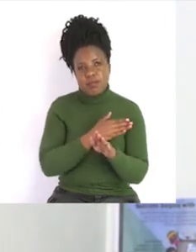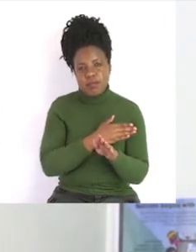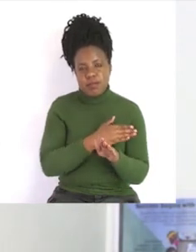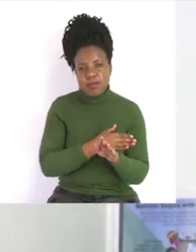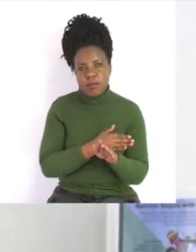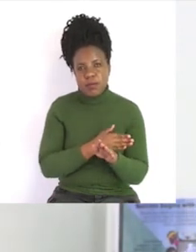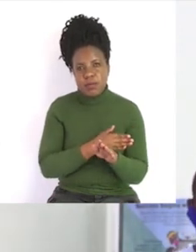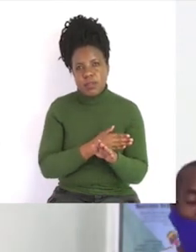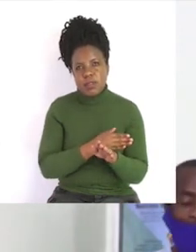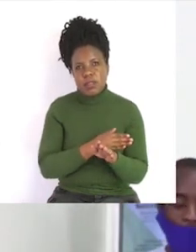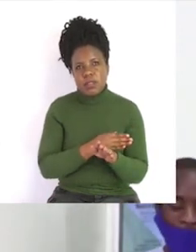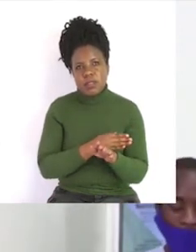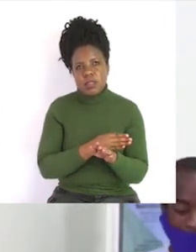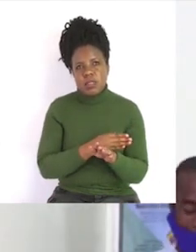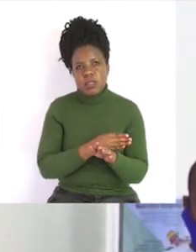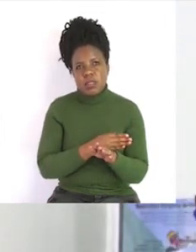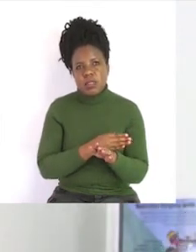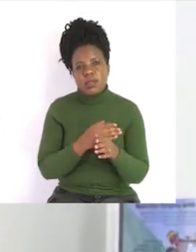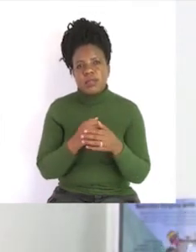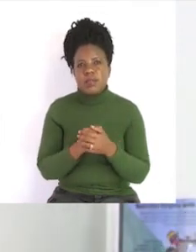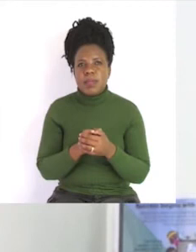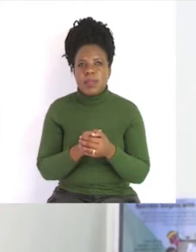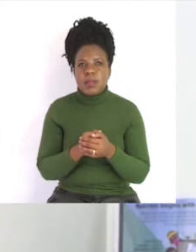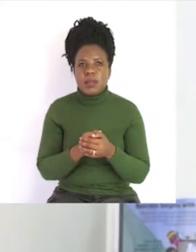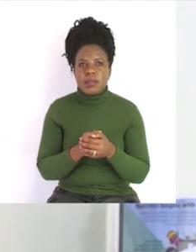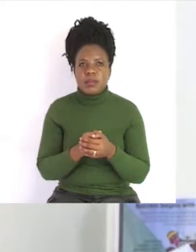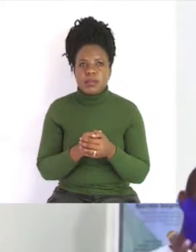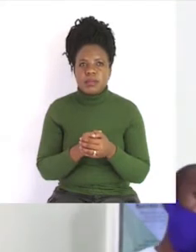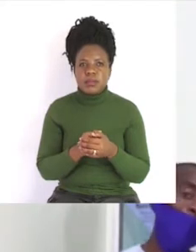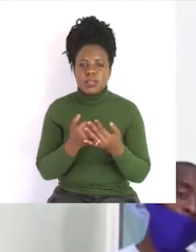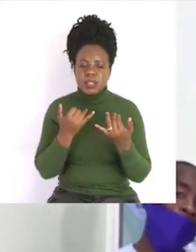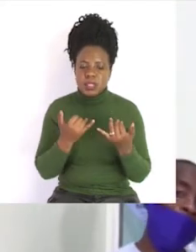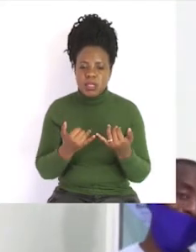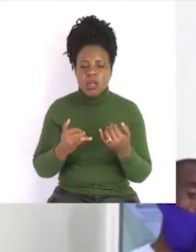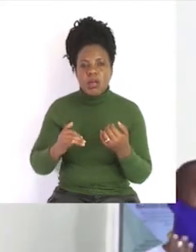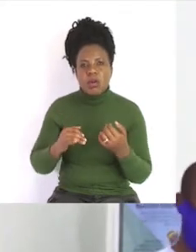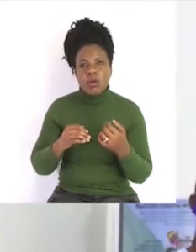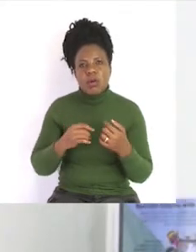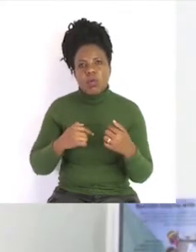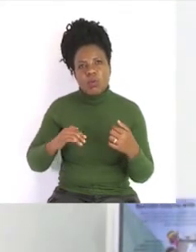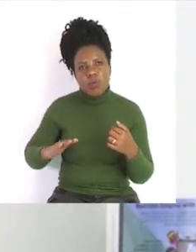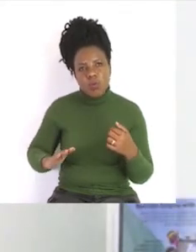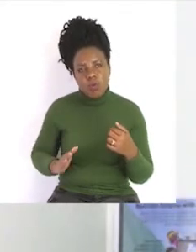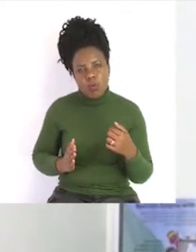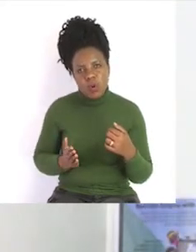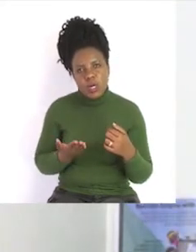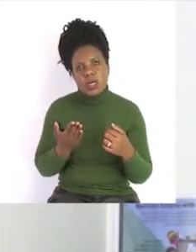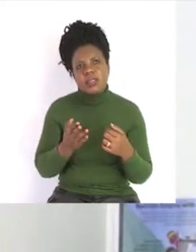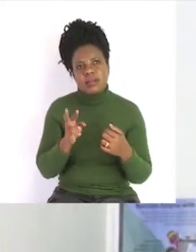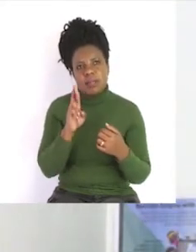time around, we are going to write our answer or our remainder as a decimal